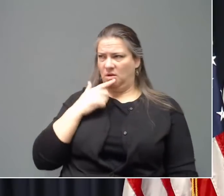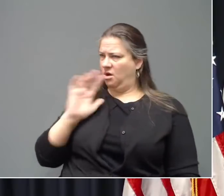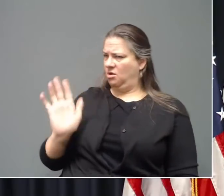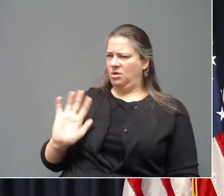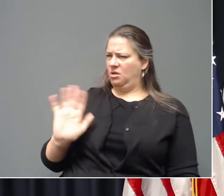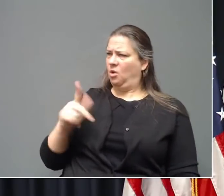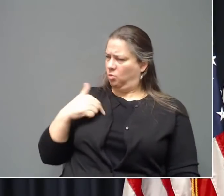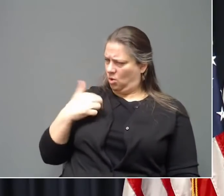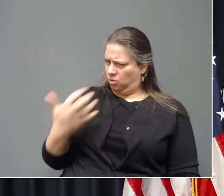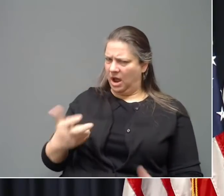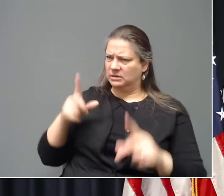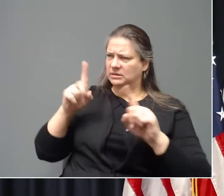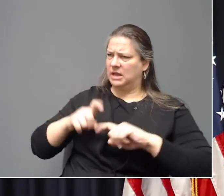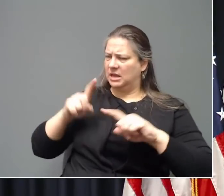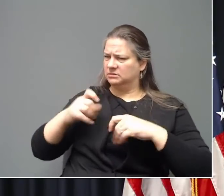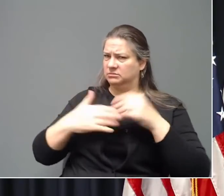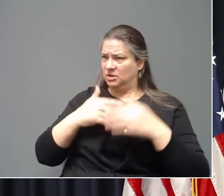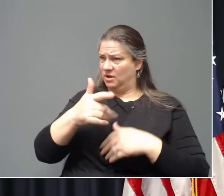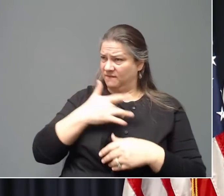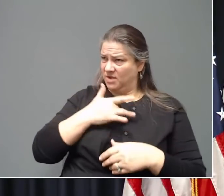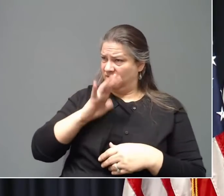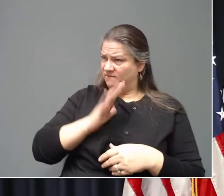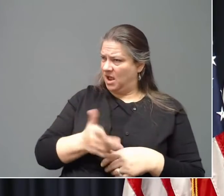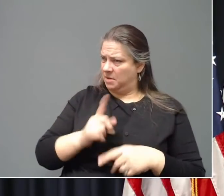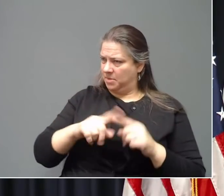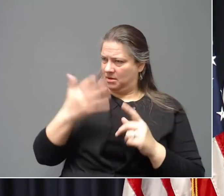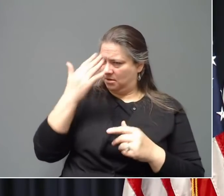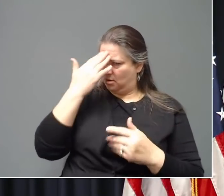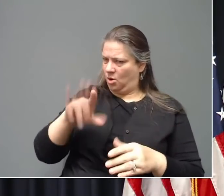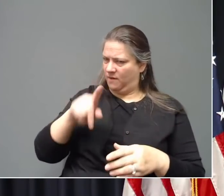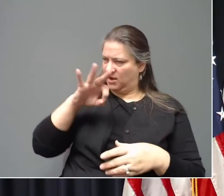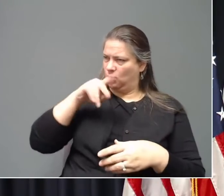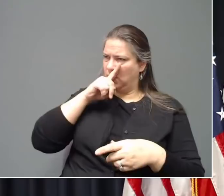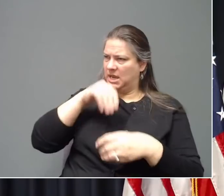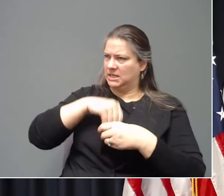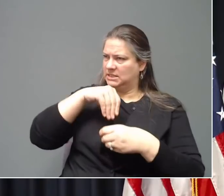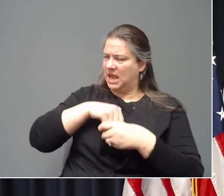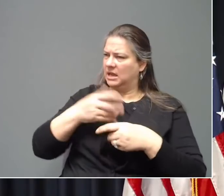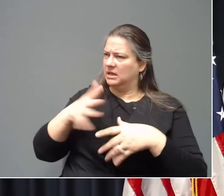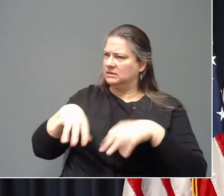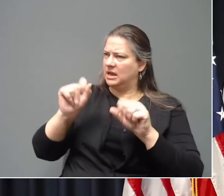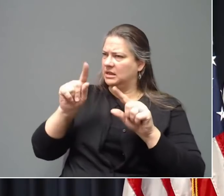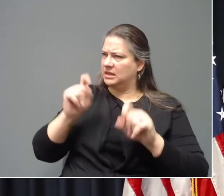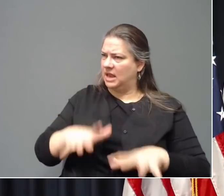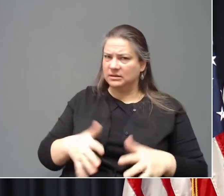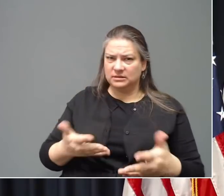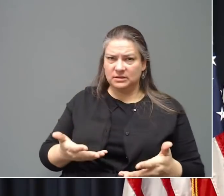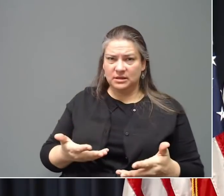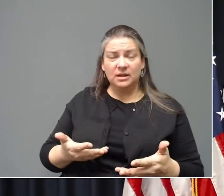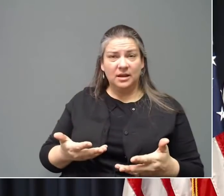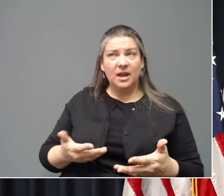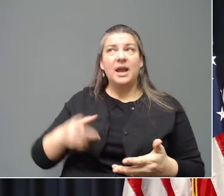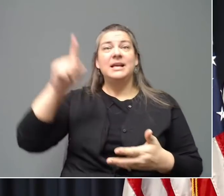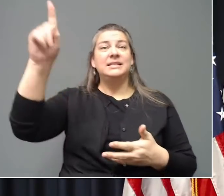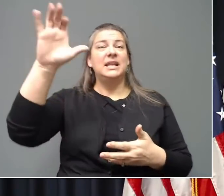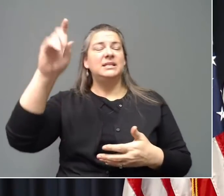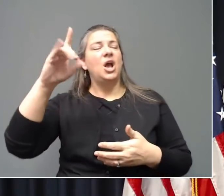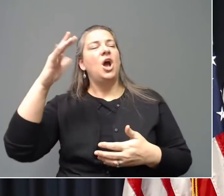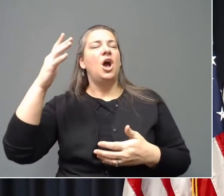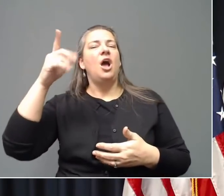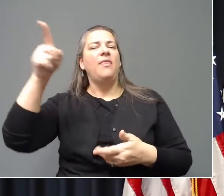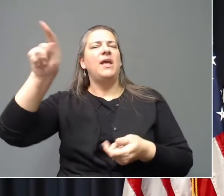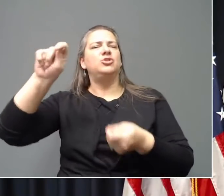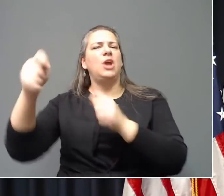be tested. And guess what? The CDC came back and did the same. Every piece of guidance, every action we've